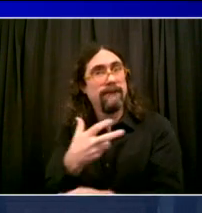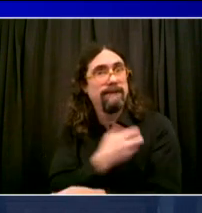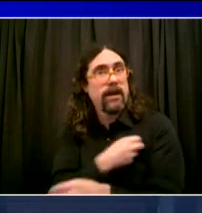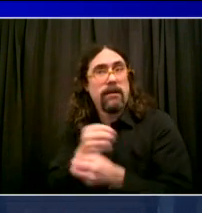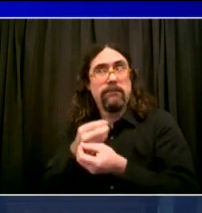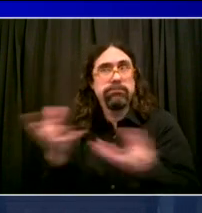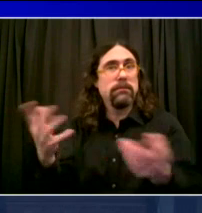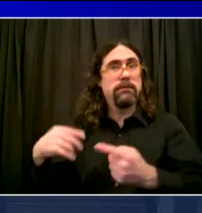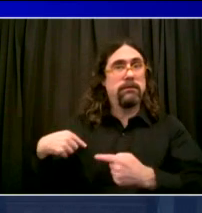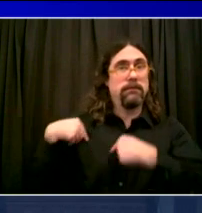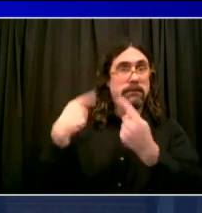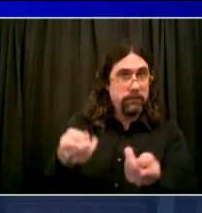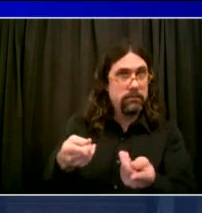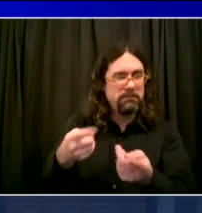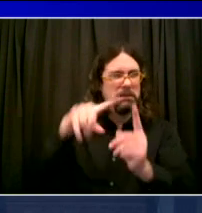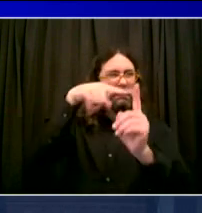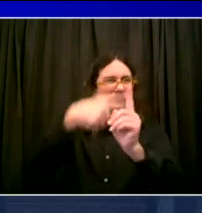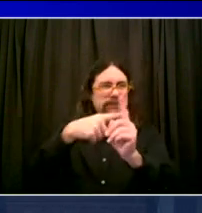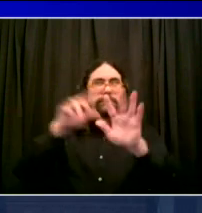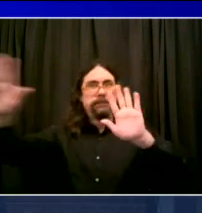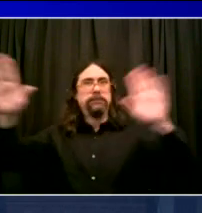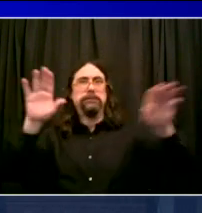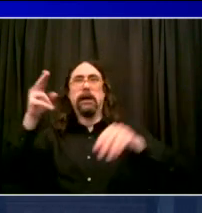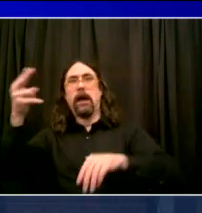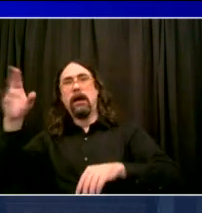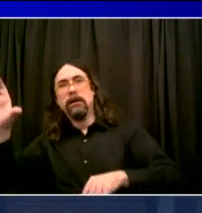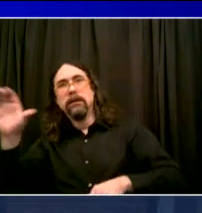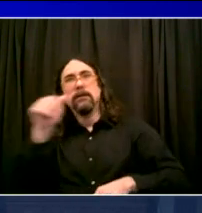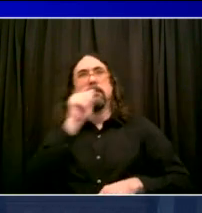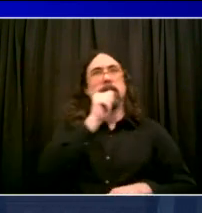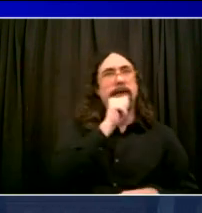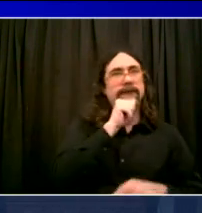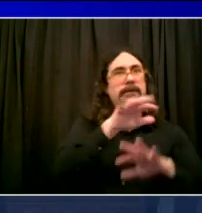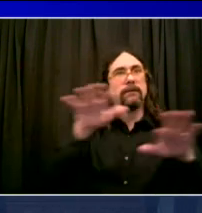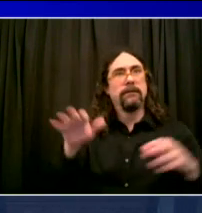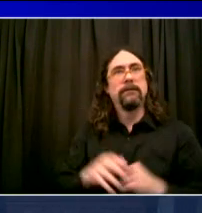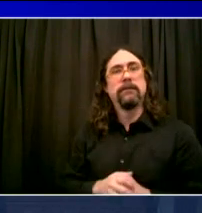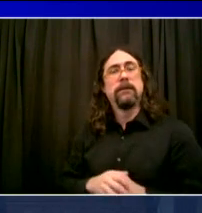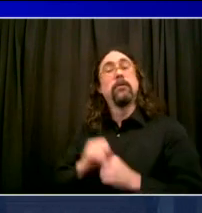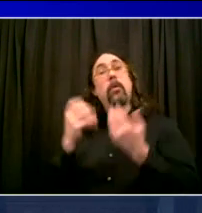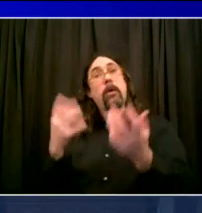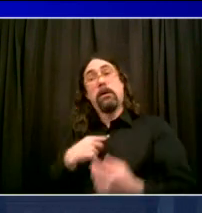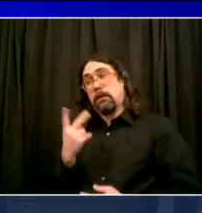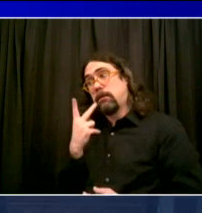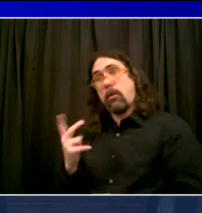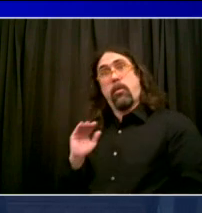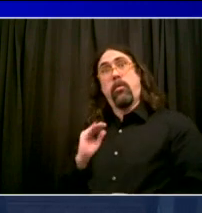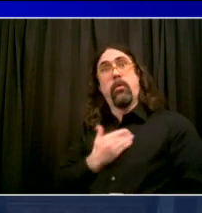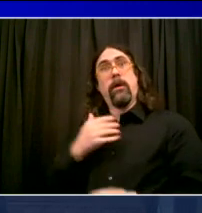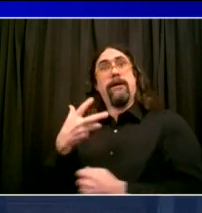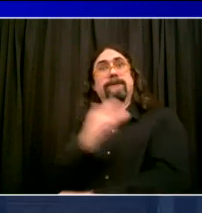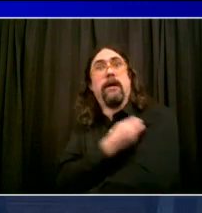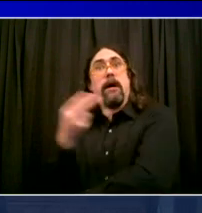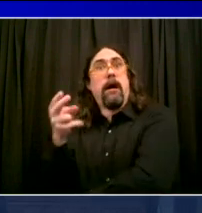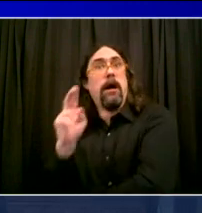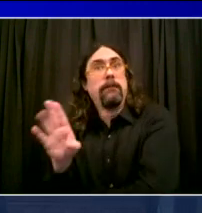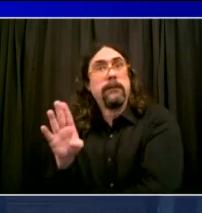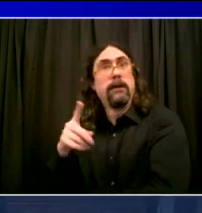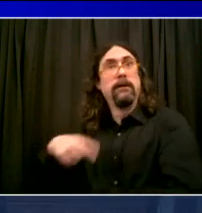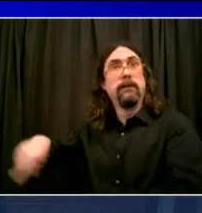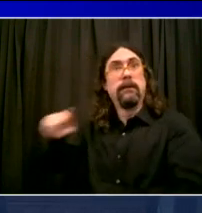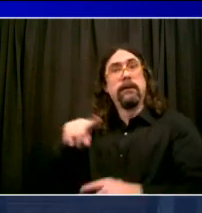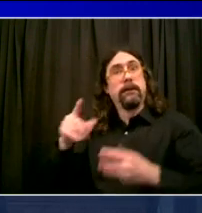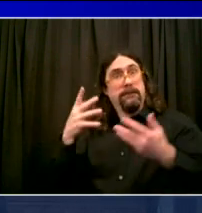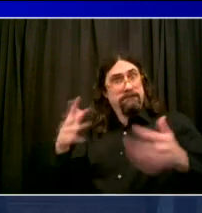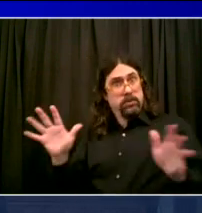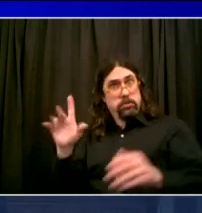get vaccine to the people who need it. We build trust. We fight disparity, is getting the vaccine to the grassroots. Congratulations to the Department of